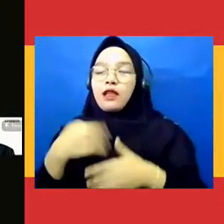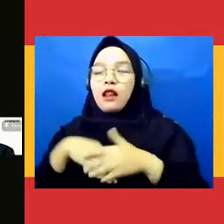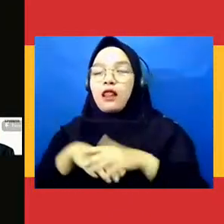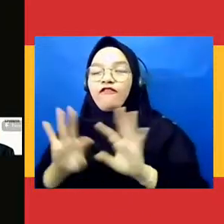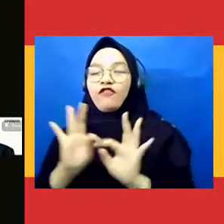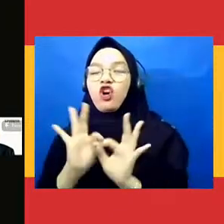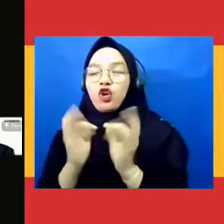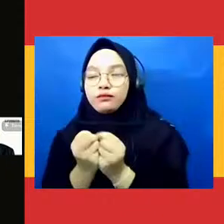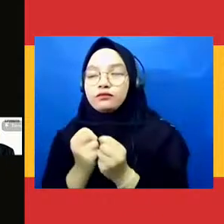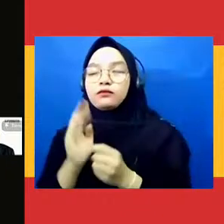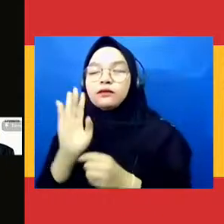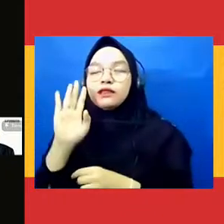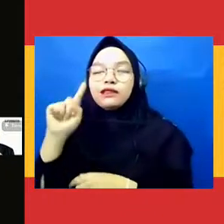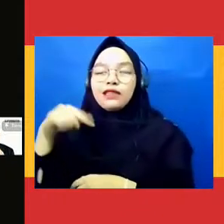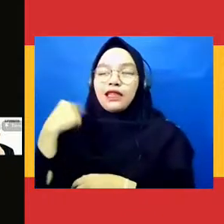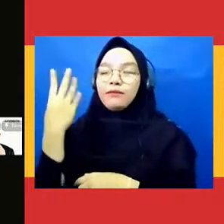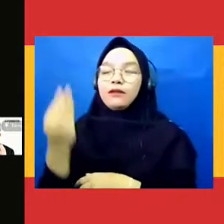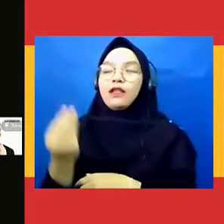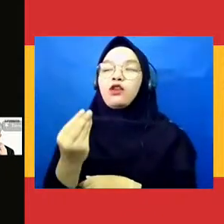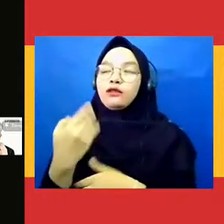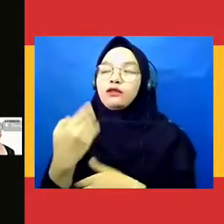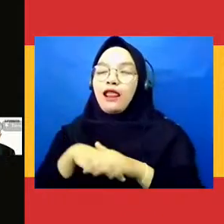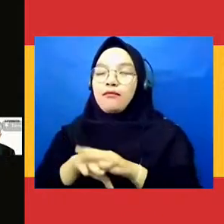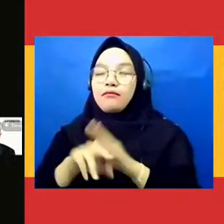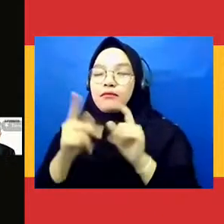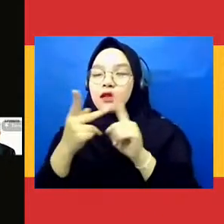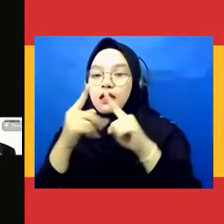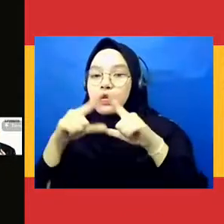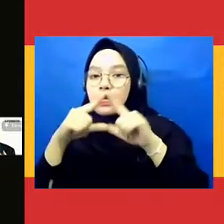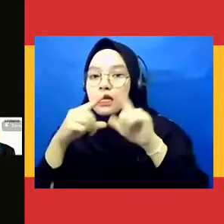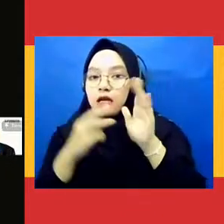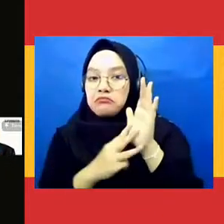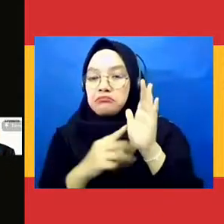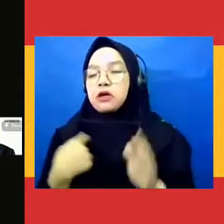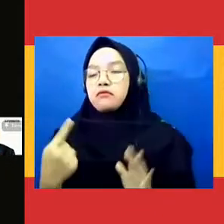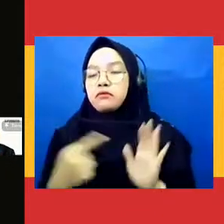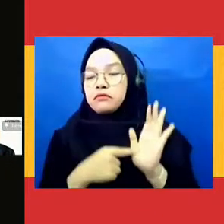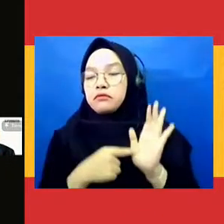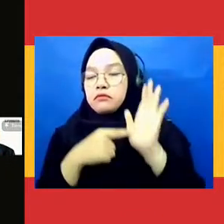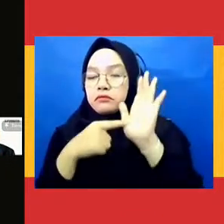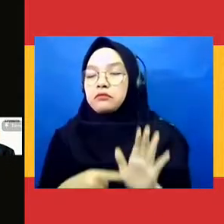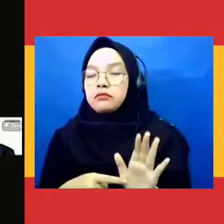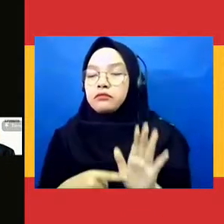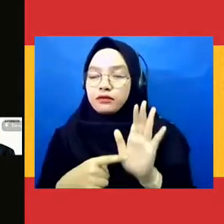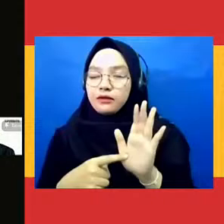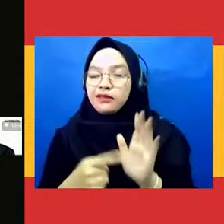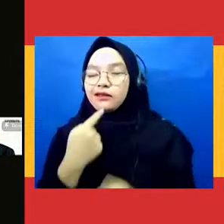expose the general public to the local agenda and the world agenda as well.